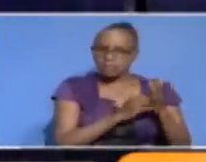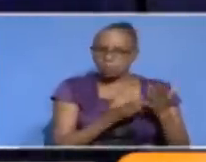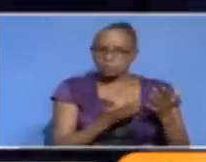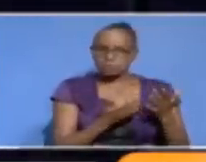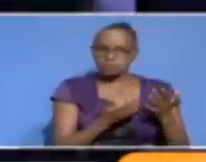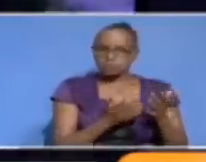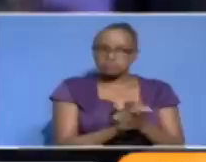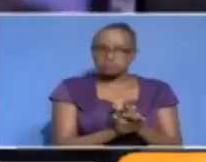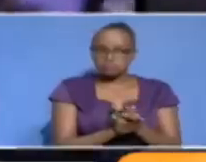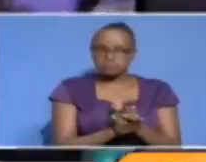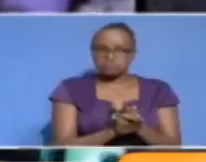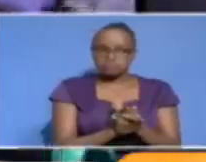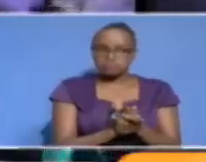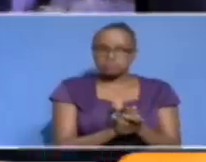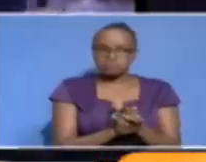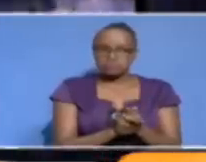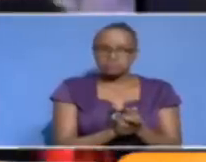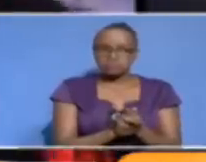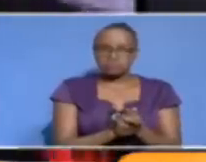mwishu.